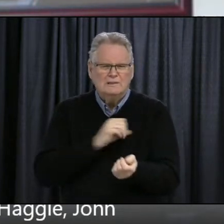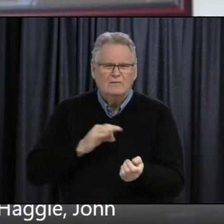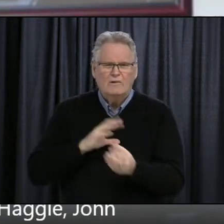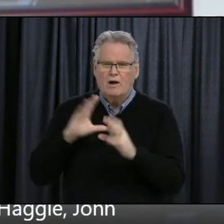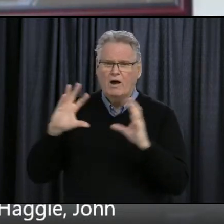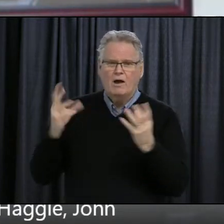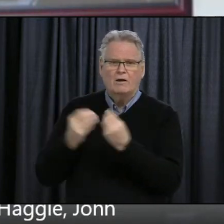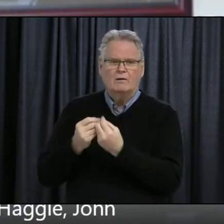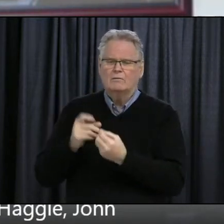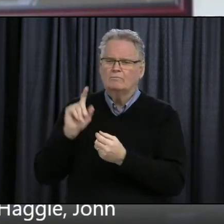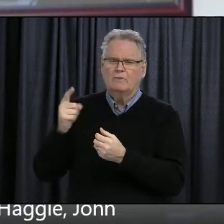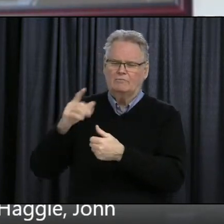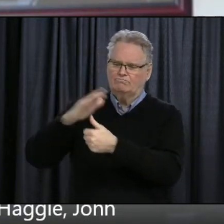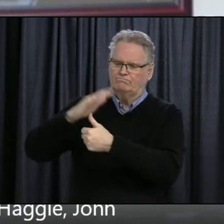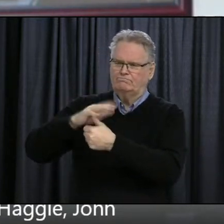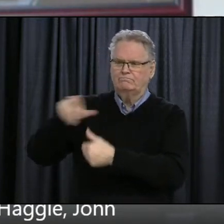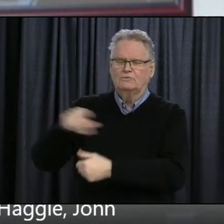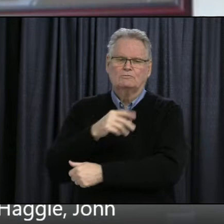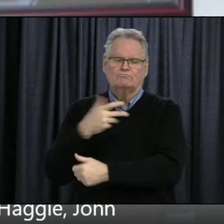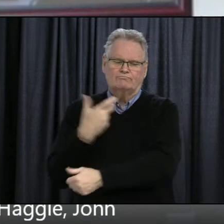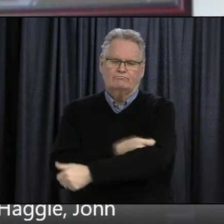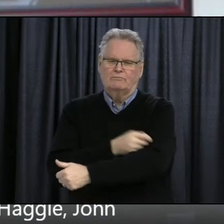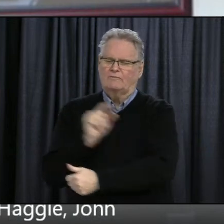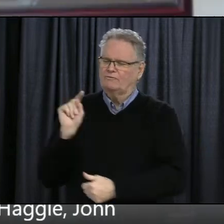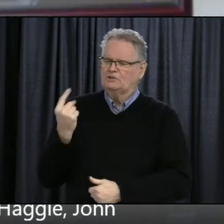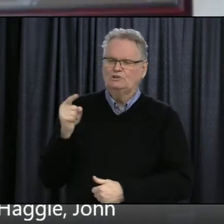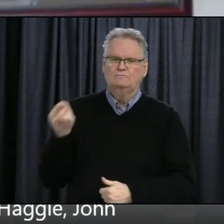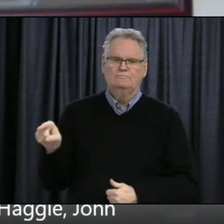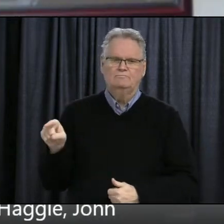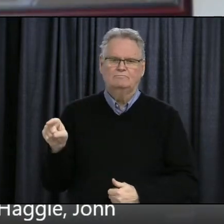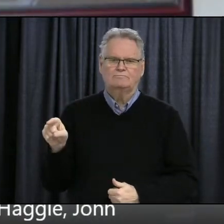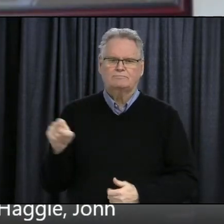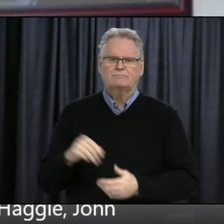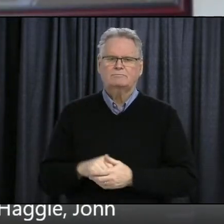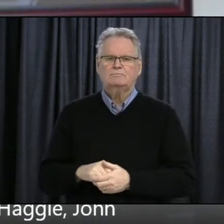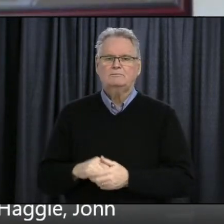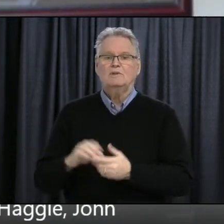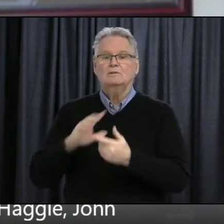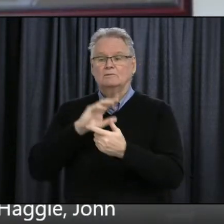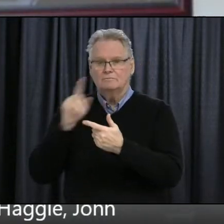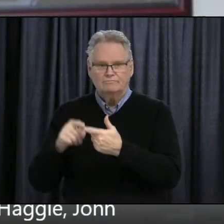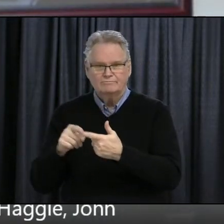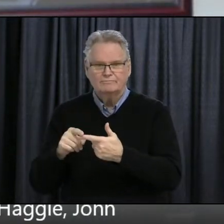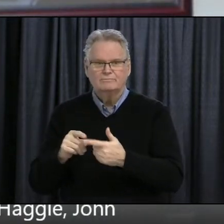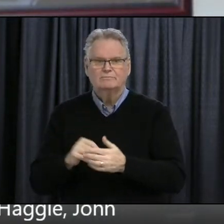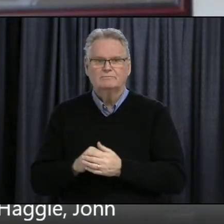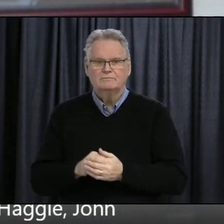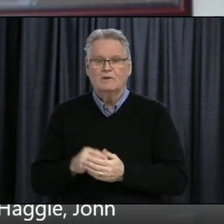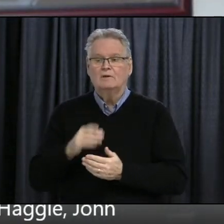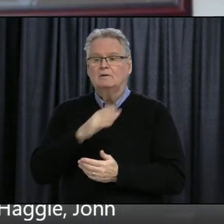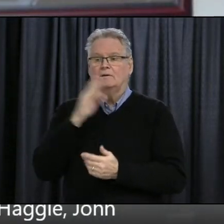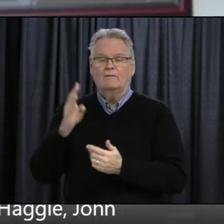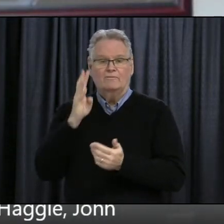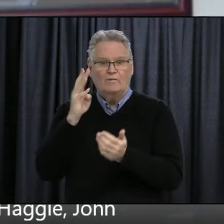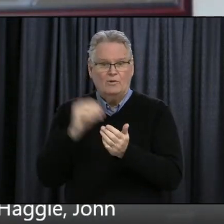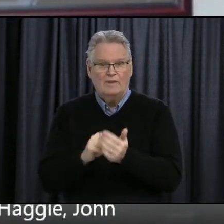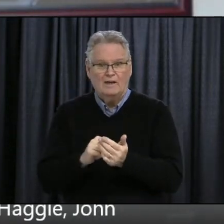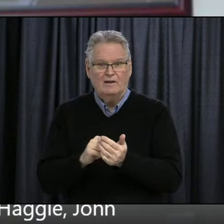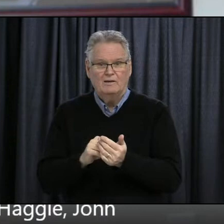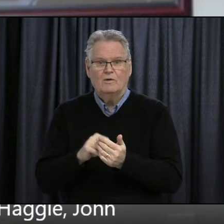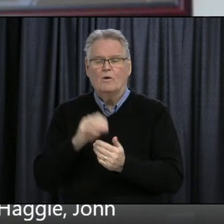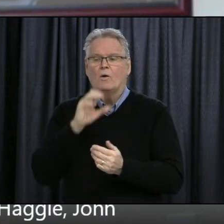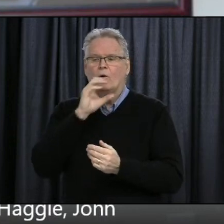of congregate living, we know we have around 4,000 seniors in long-term care and a slightly lower number in personal care